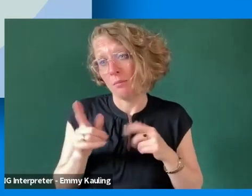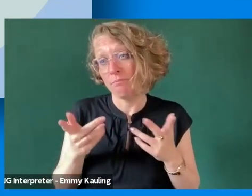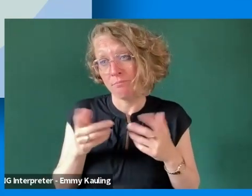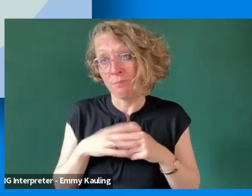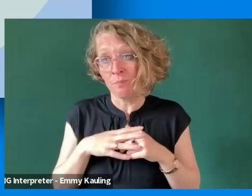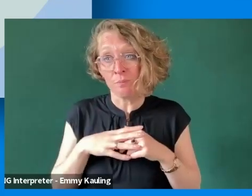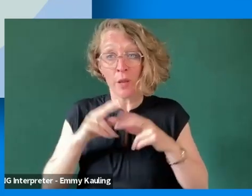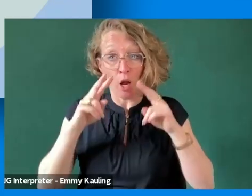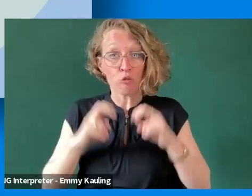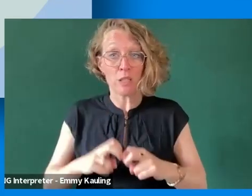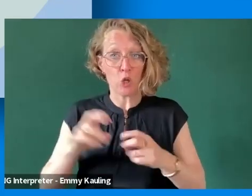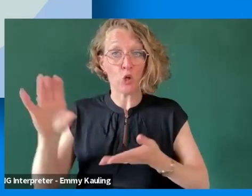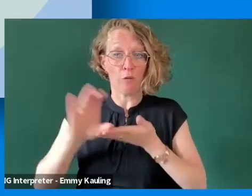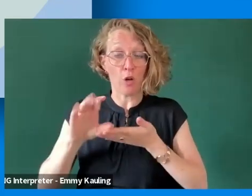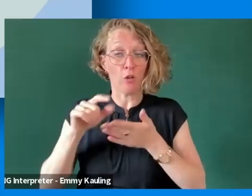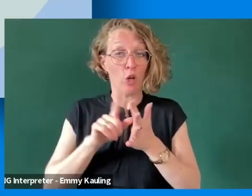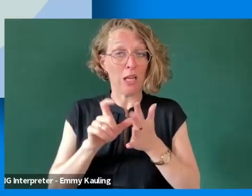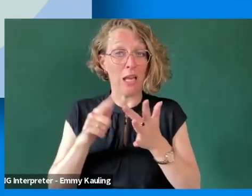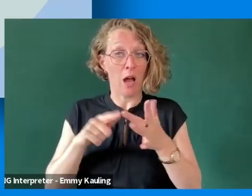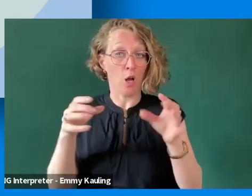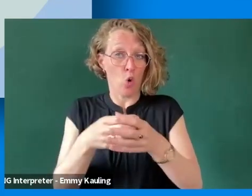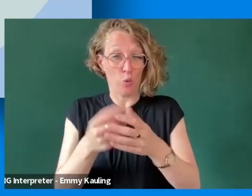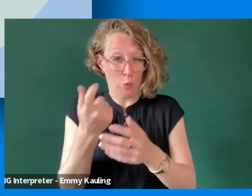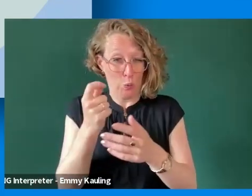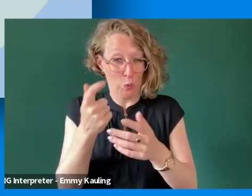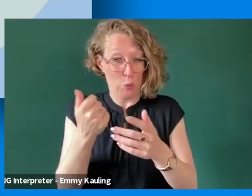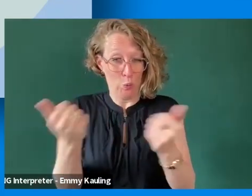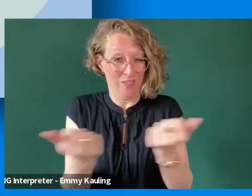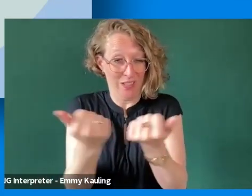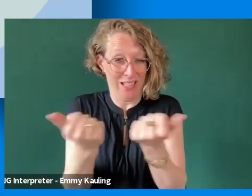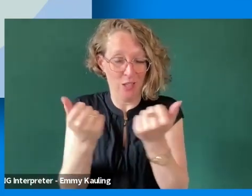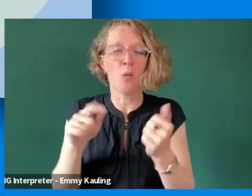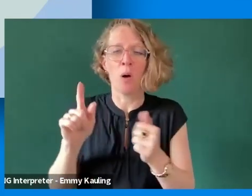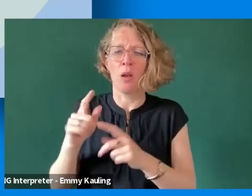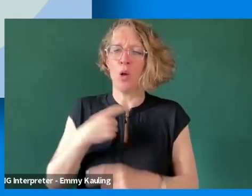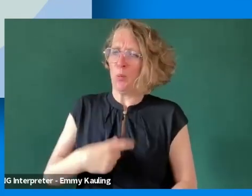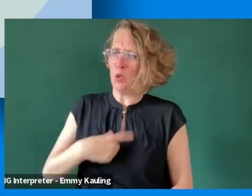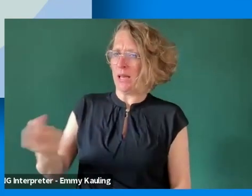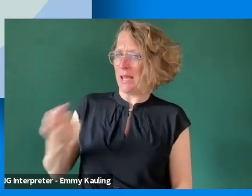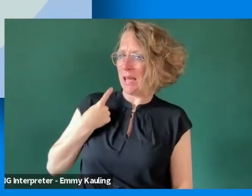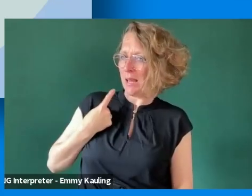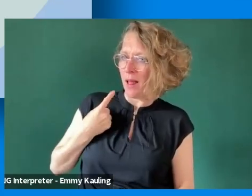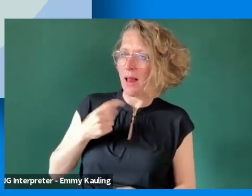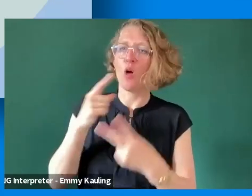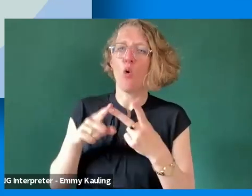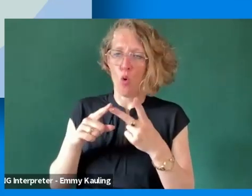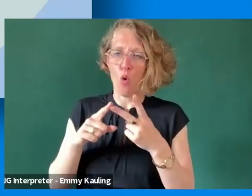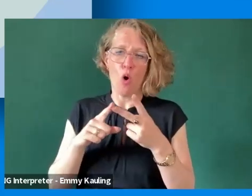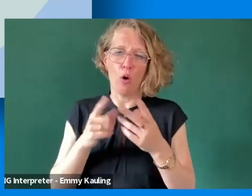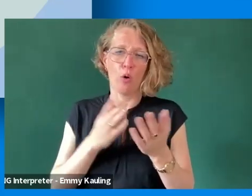the research funding around the EDI Caucus is coming to a close. But if you drop me an email personally or reach out through that EDI Caucus